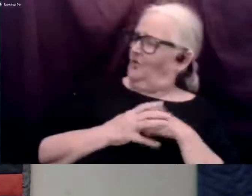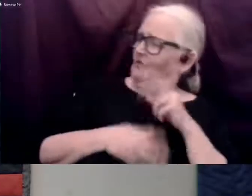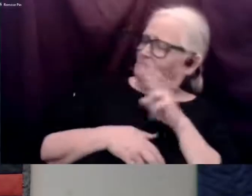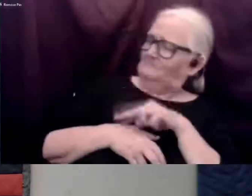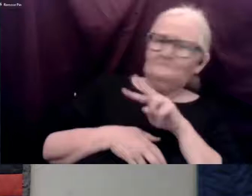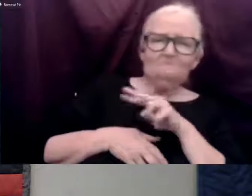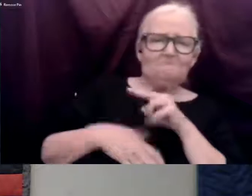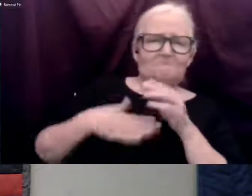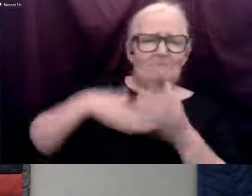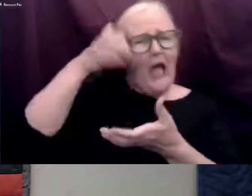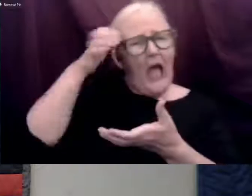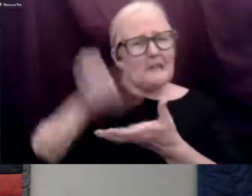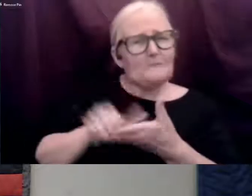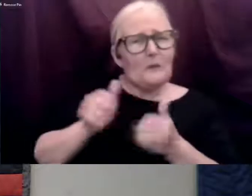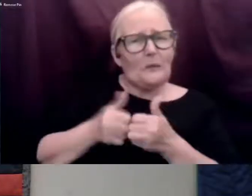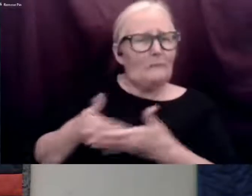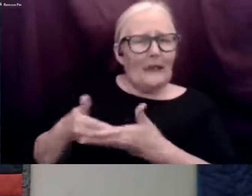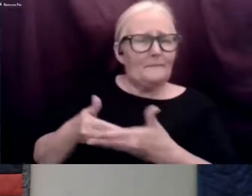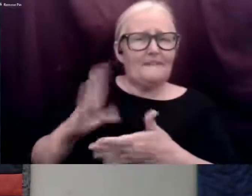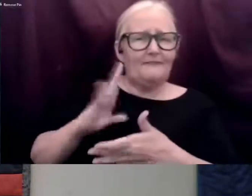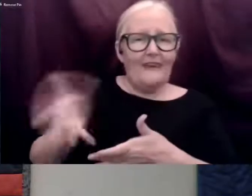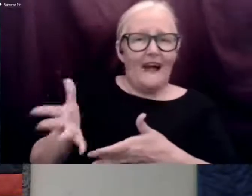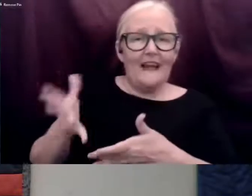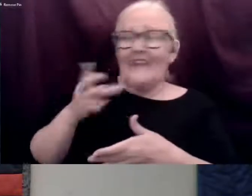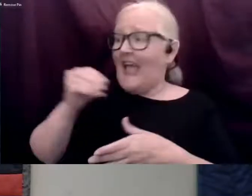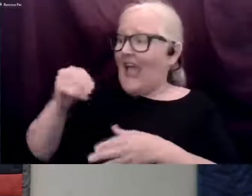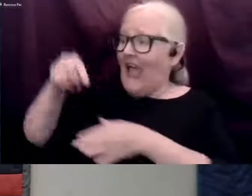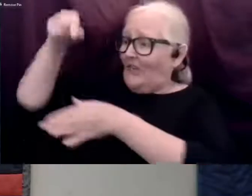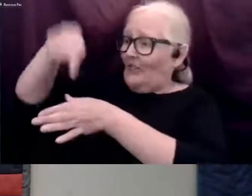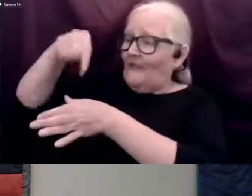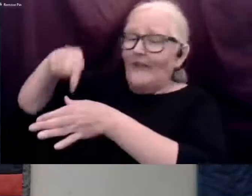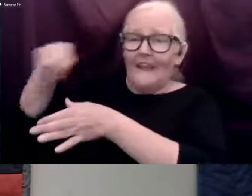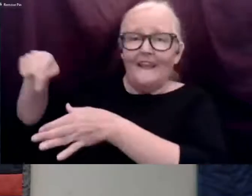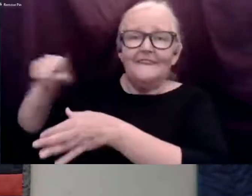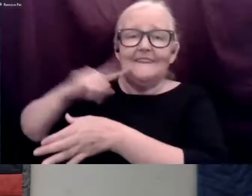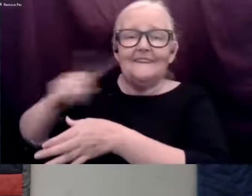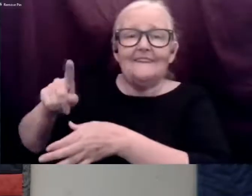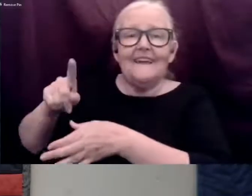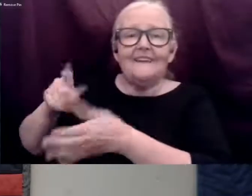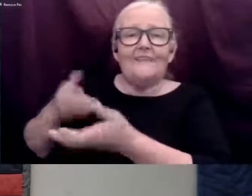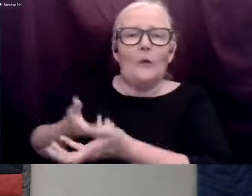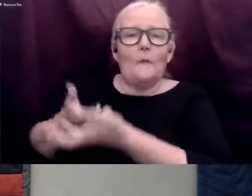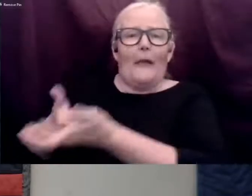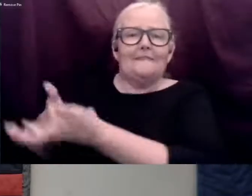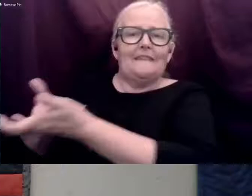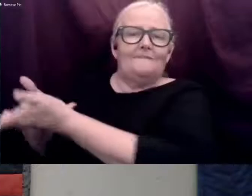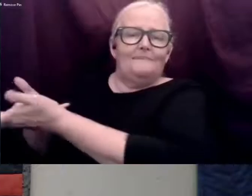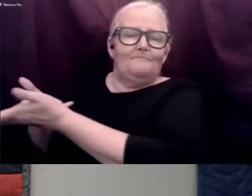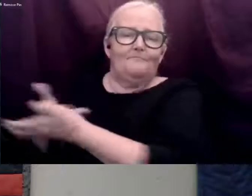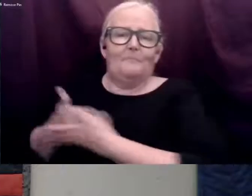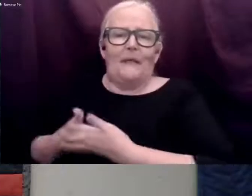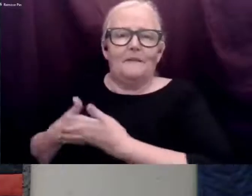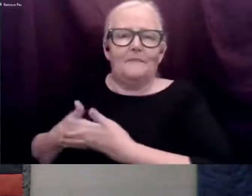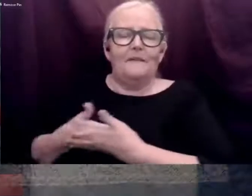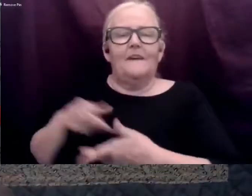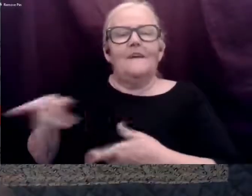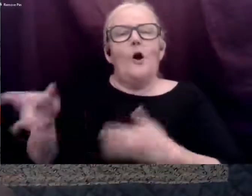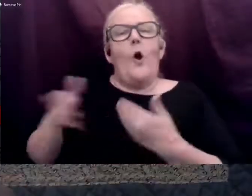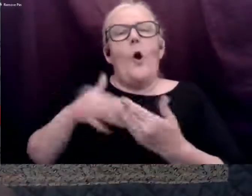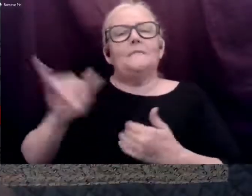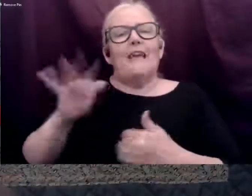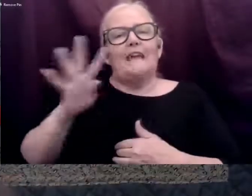colleagues in Kristin's group were passing baby CJ around, using him as a makeshift talking stick.